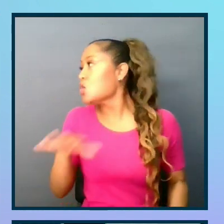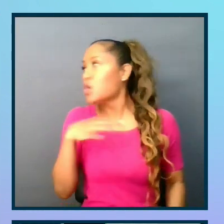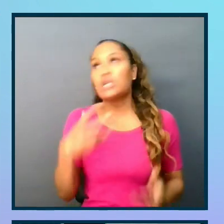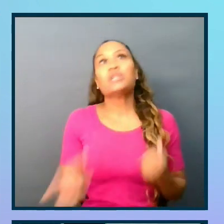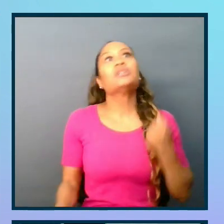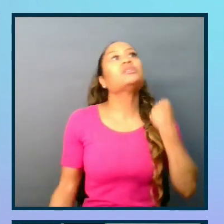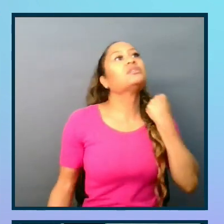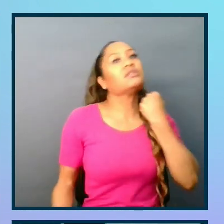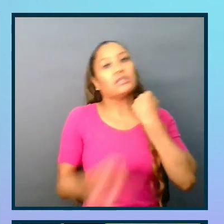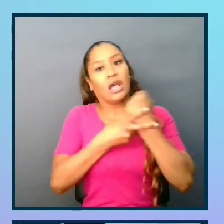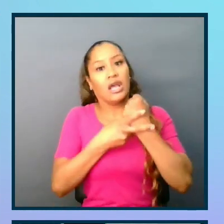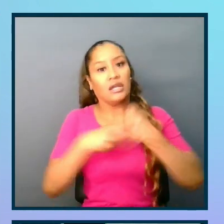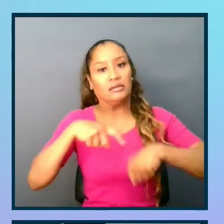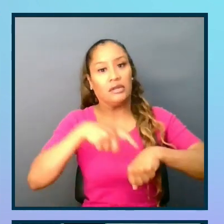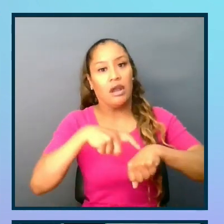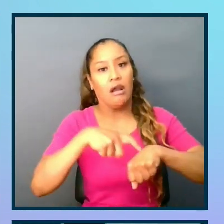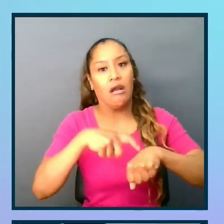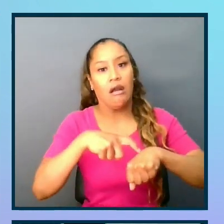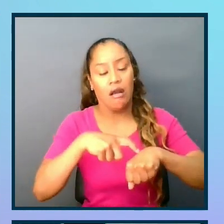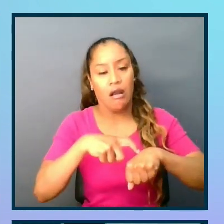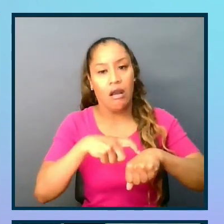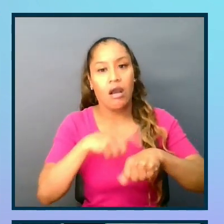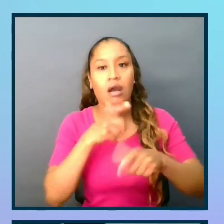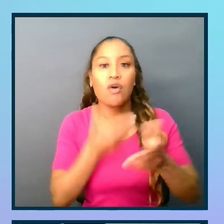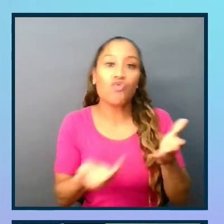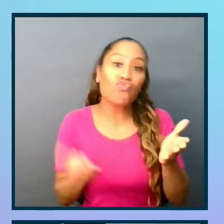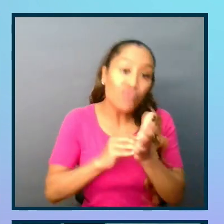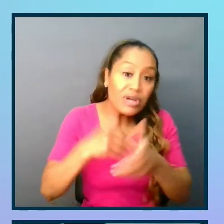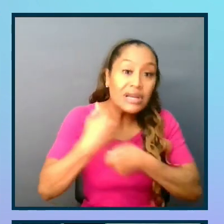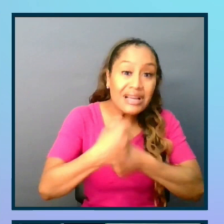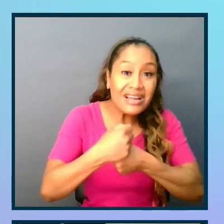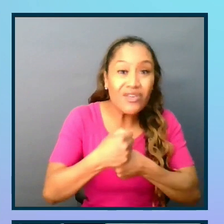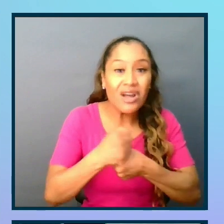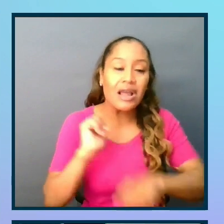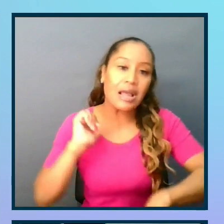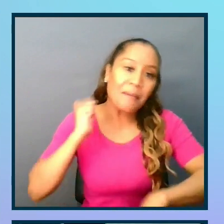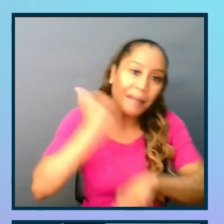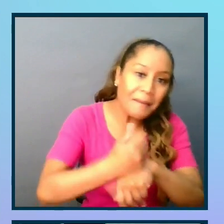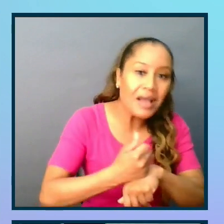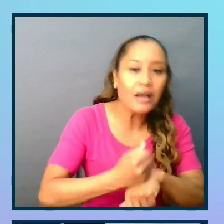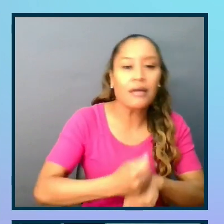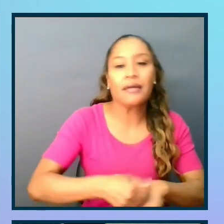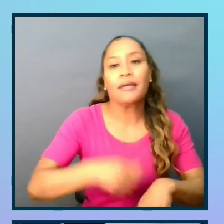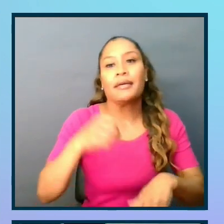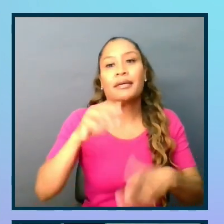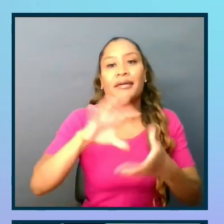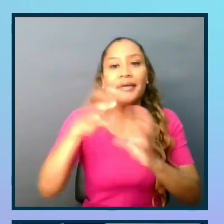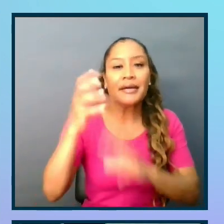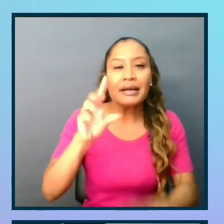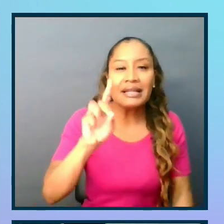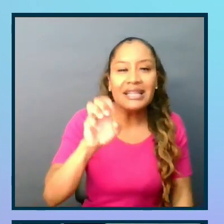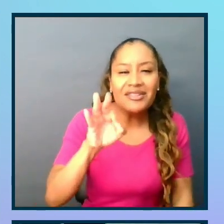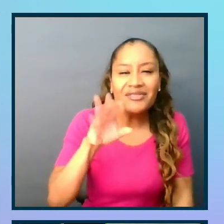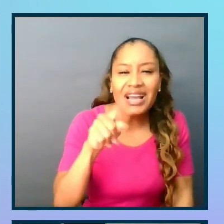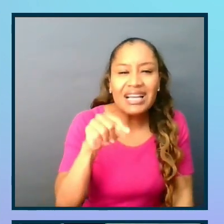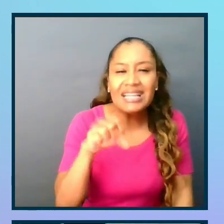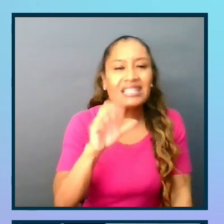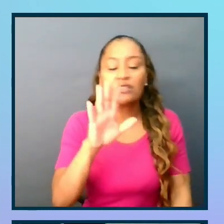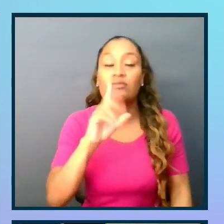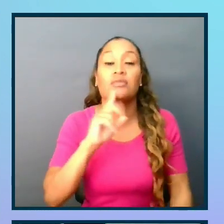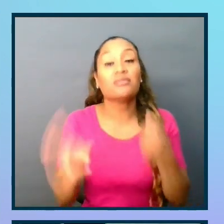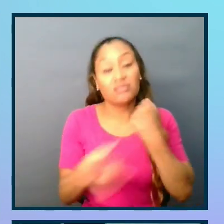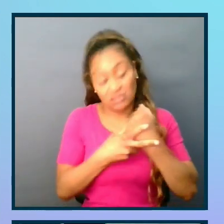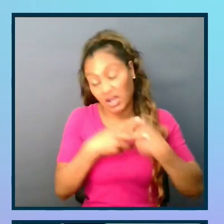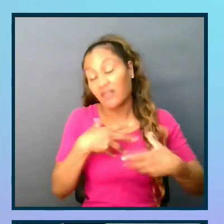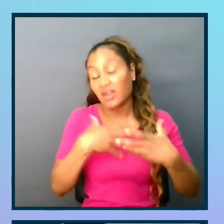time, having to reiterate on implementation and defects as a result of that. This actually has saved us tons of